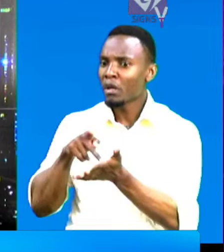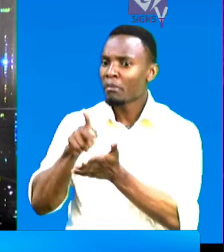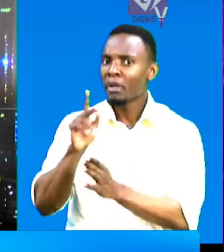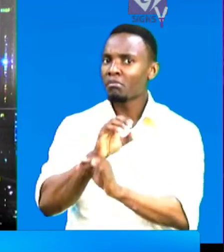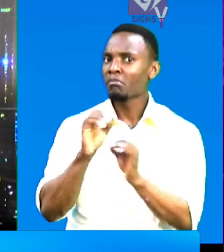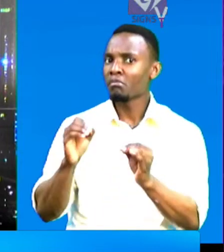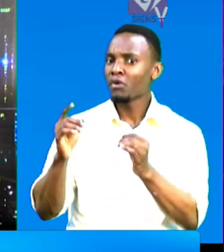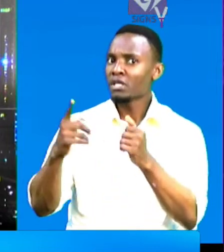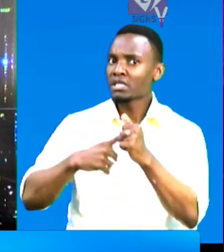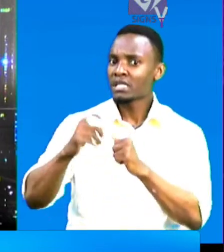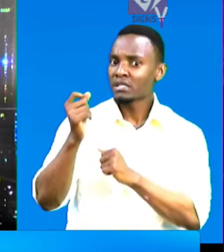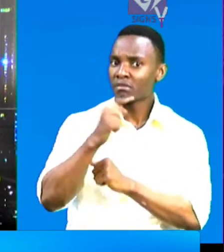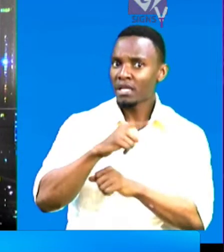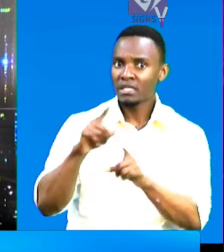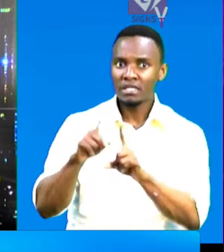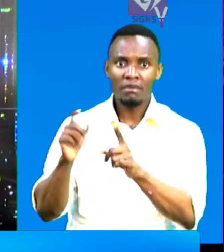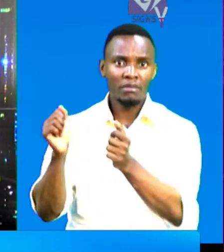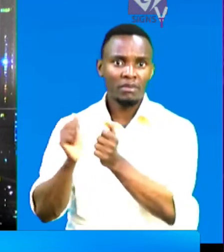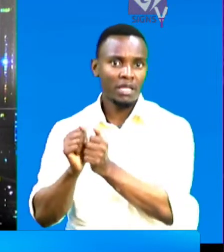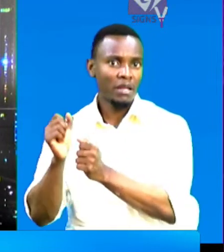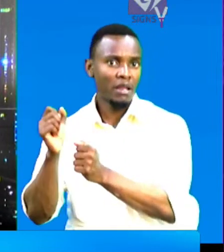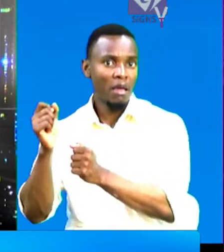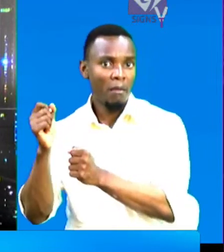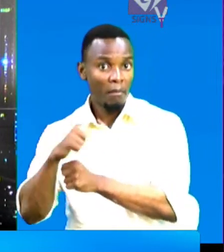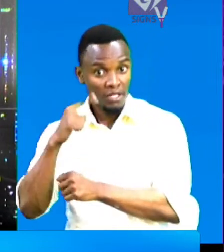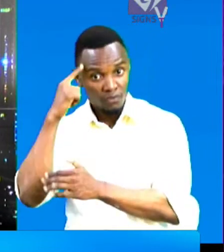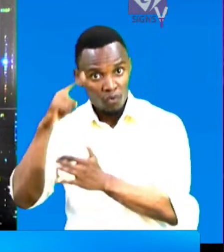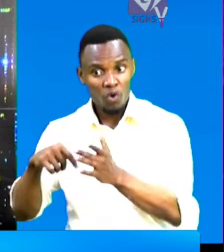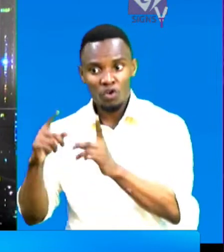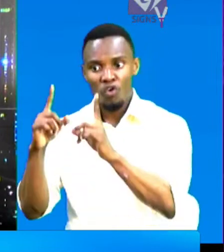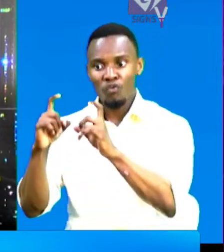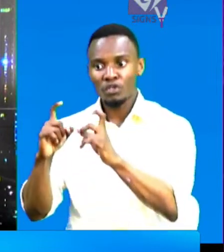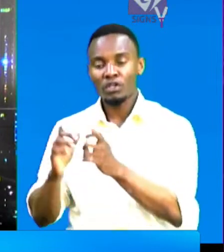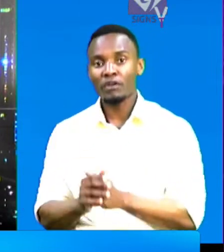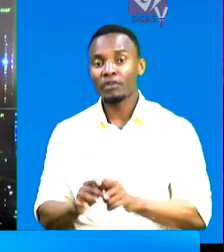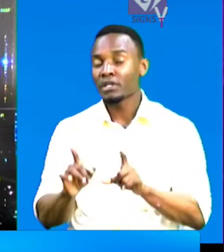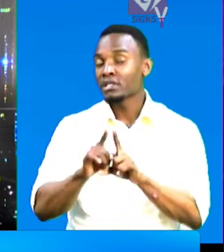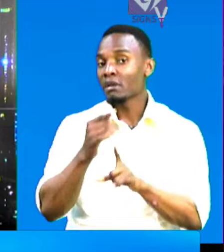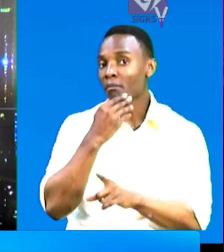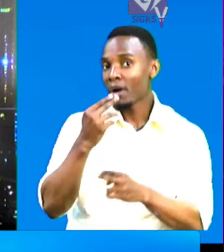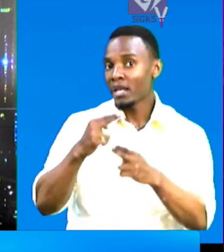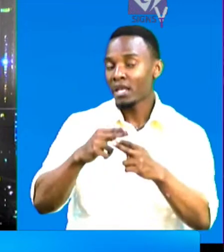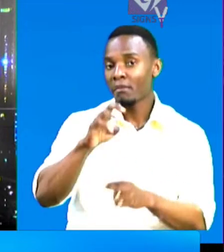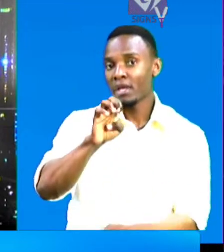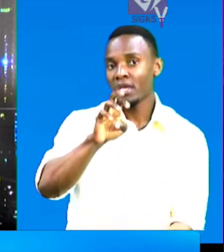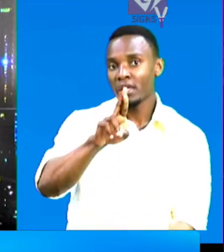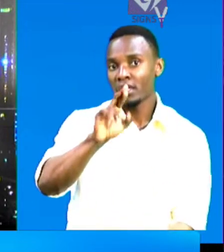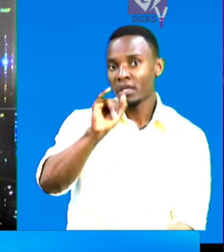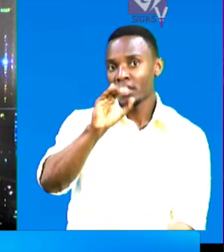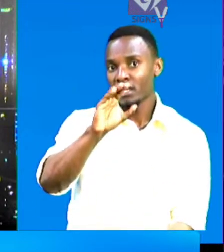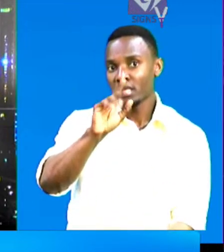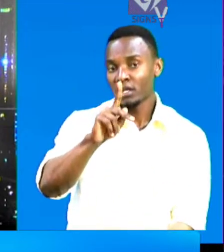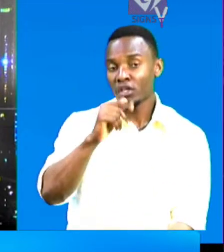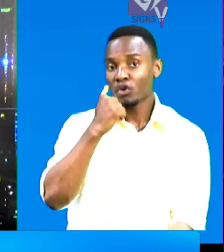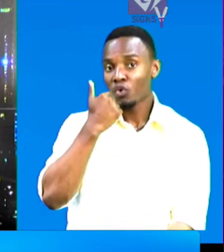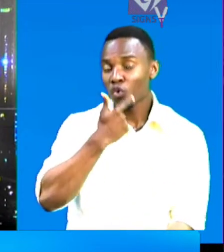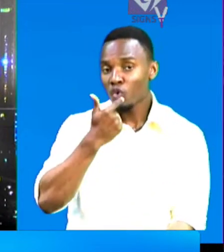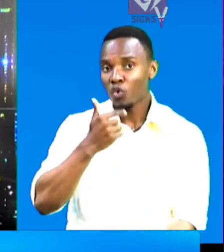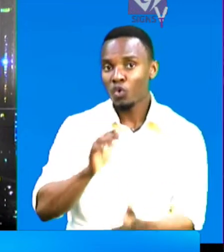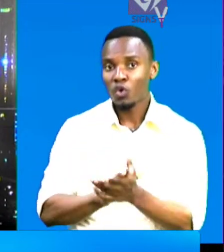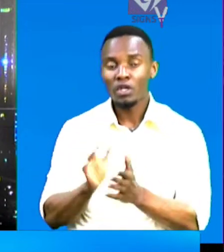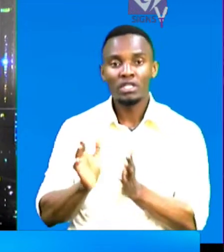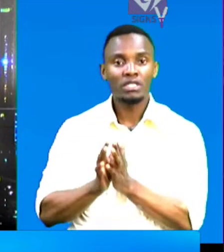and 10 months for the photography. Eric Odiwor, that's the Secretary General of the Kenya Union